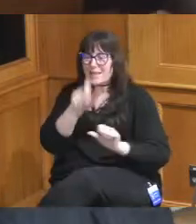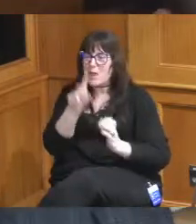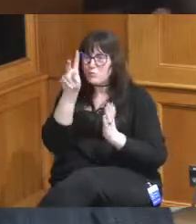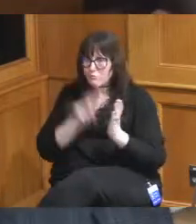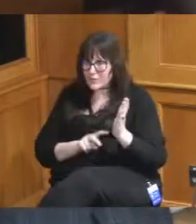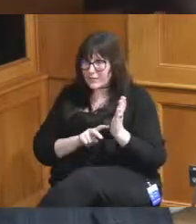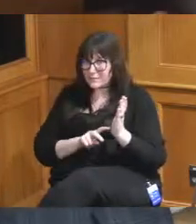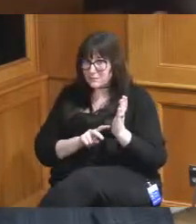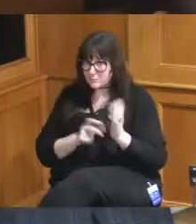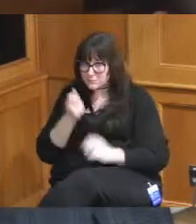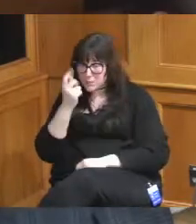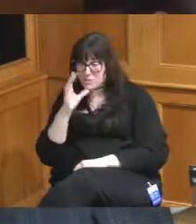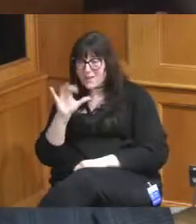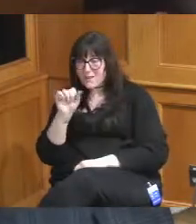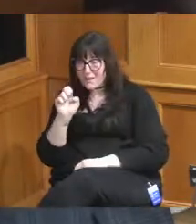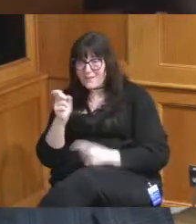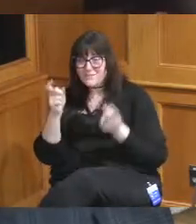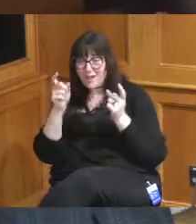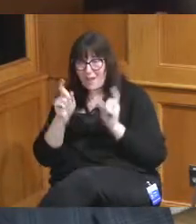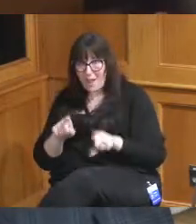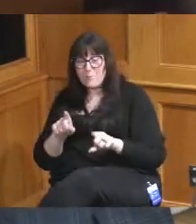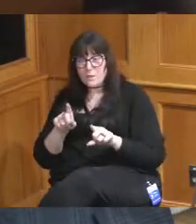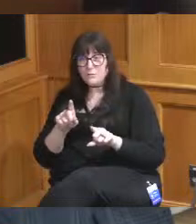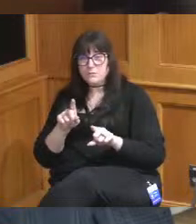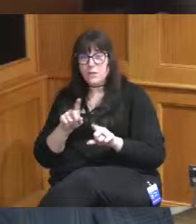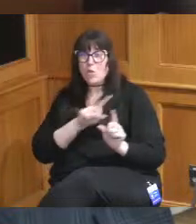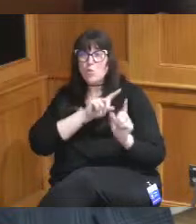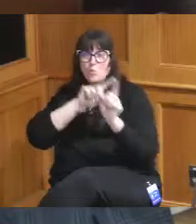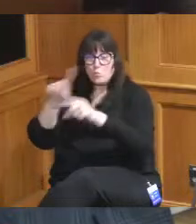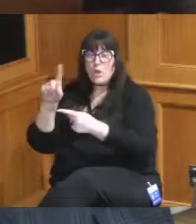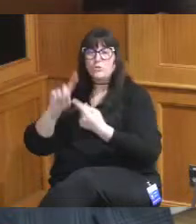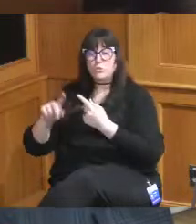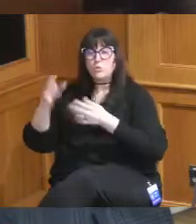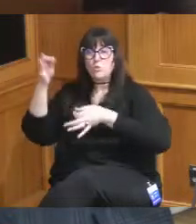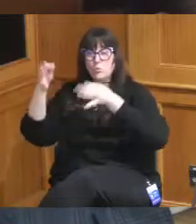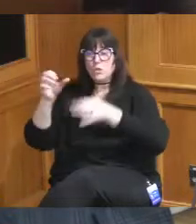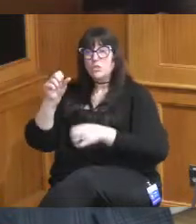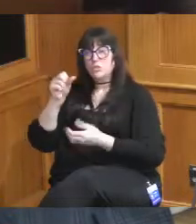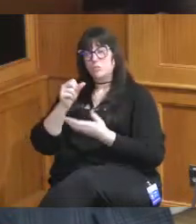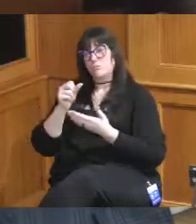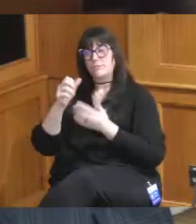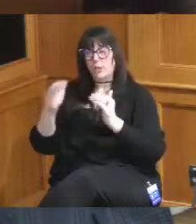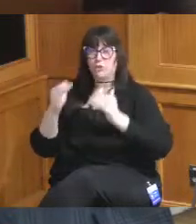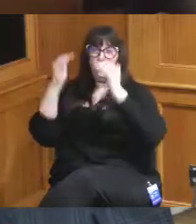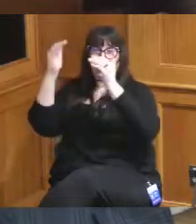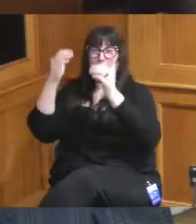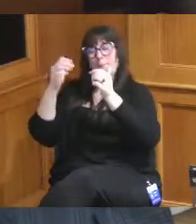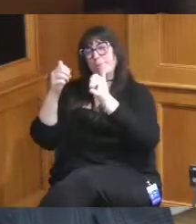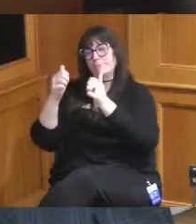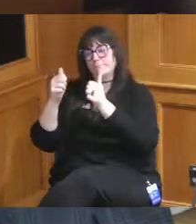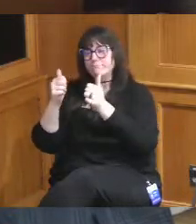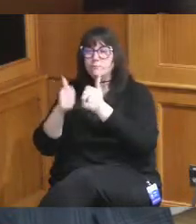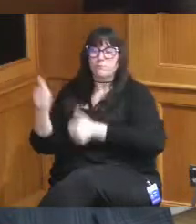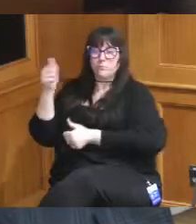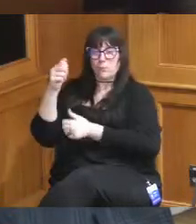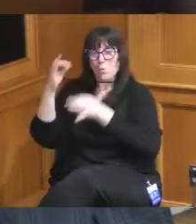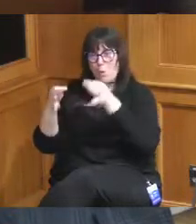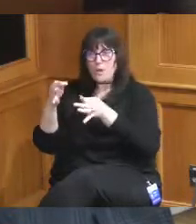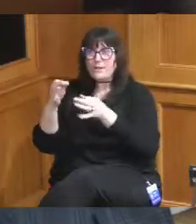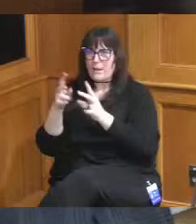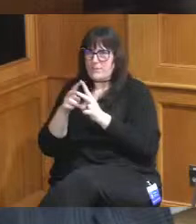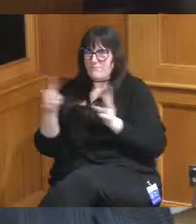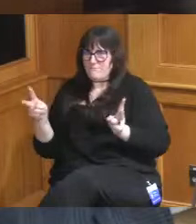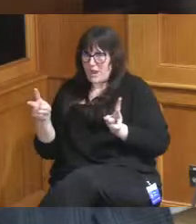a case that went to the Ohio Supreme Court, which is very conservative,